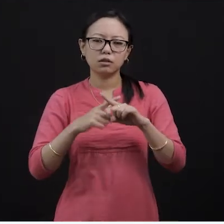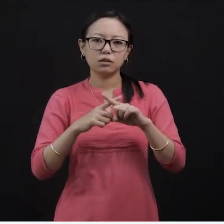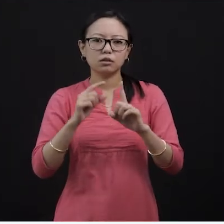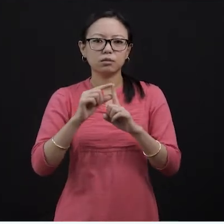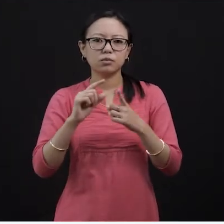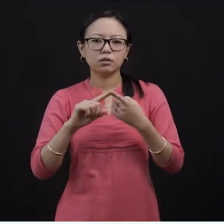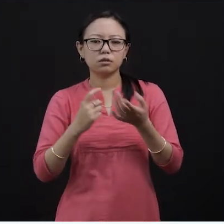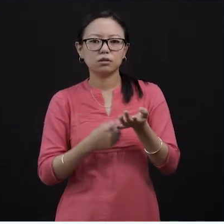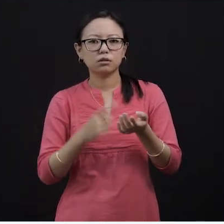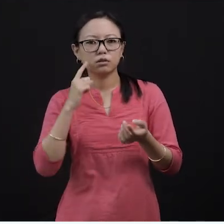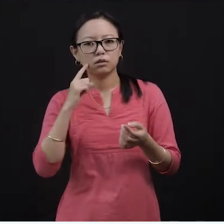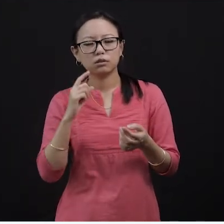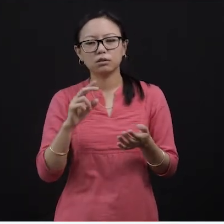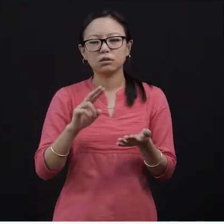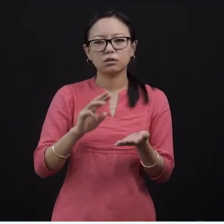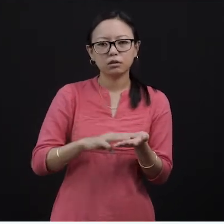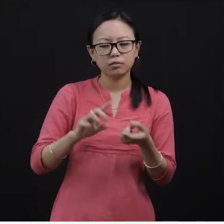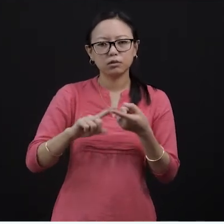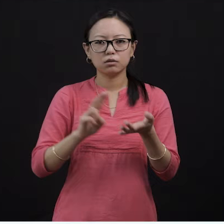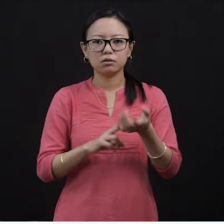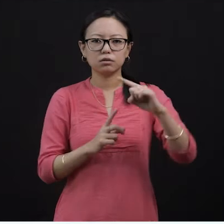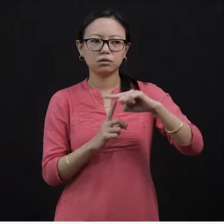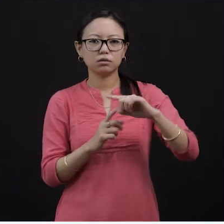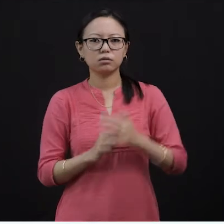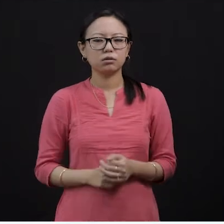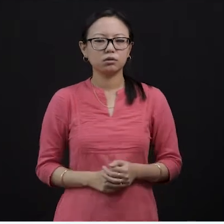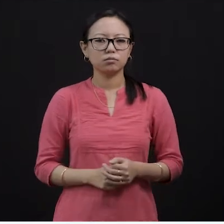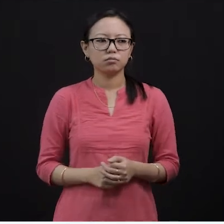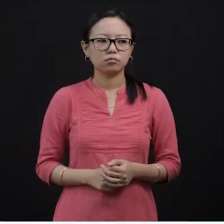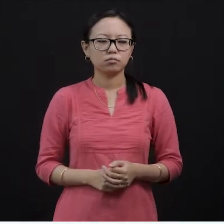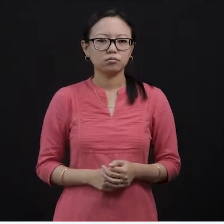you. Okay, I've given you one trick, right? To make sure that no one